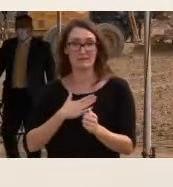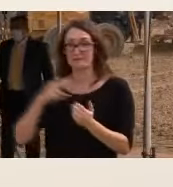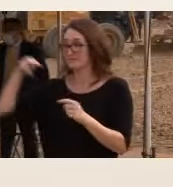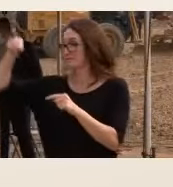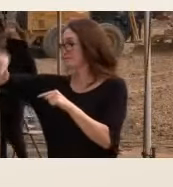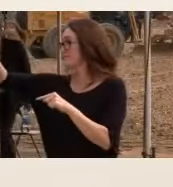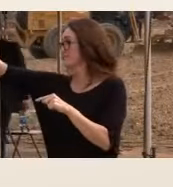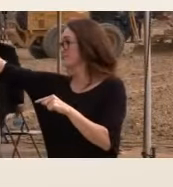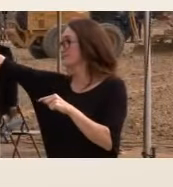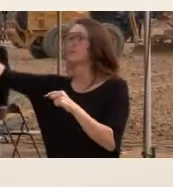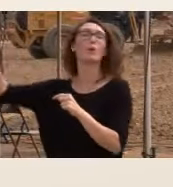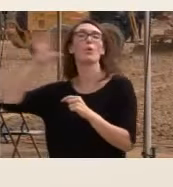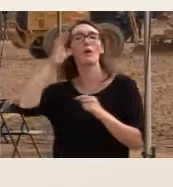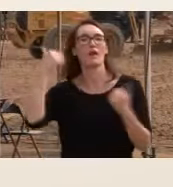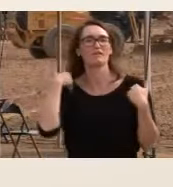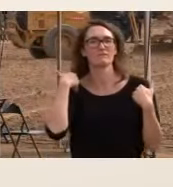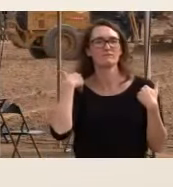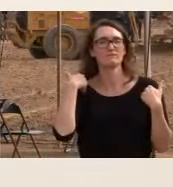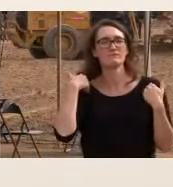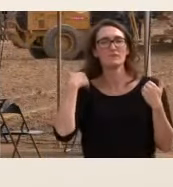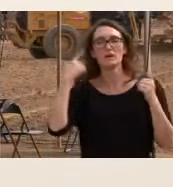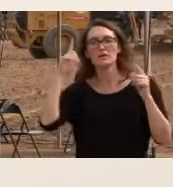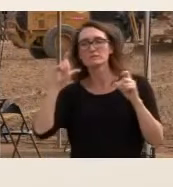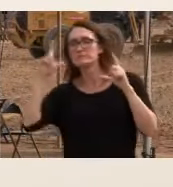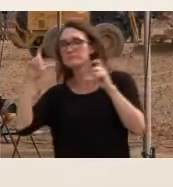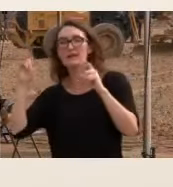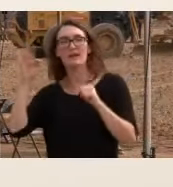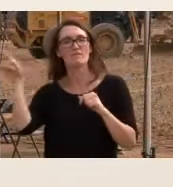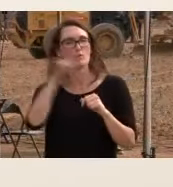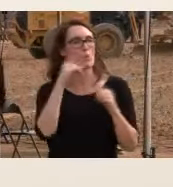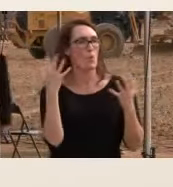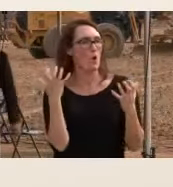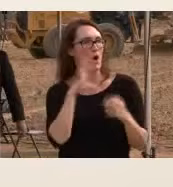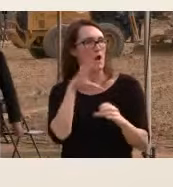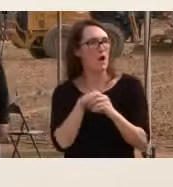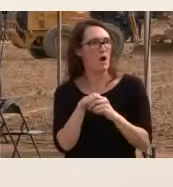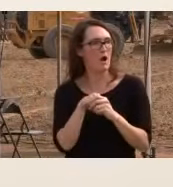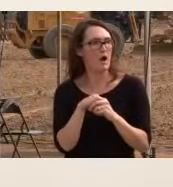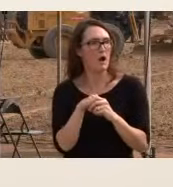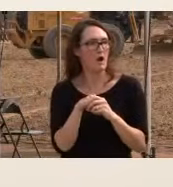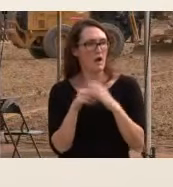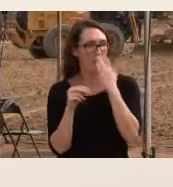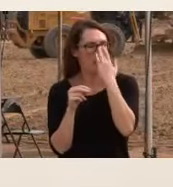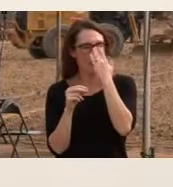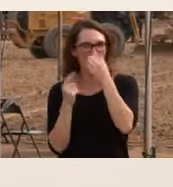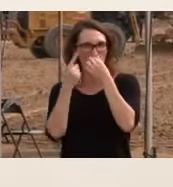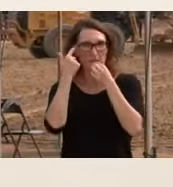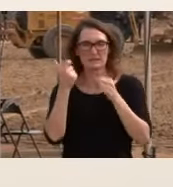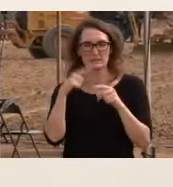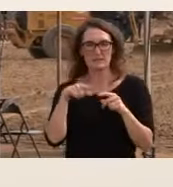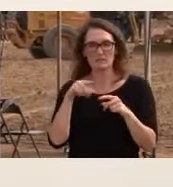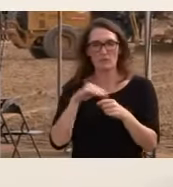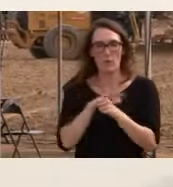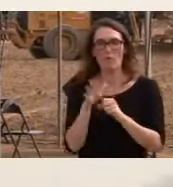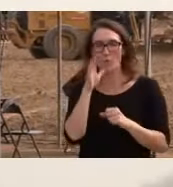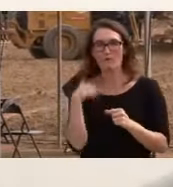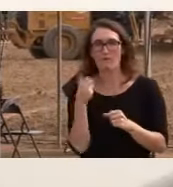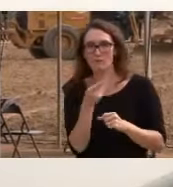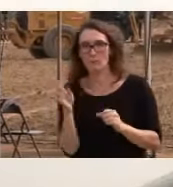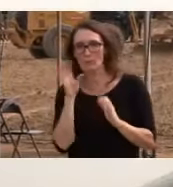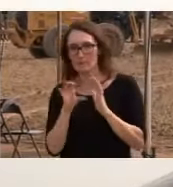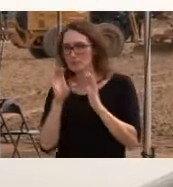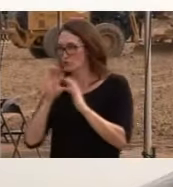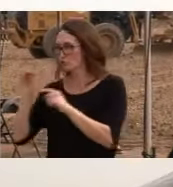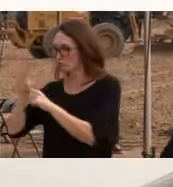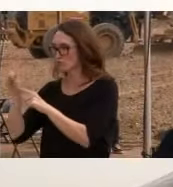the shovels. We'll do a couple of waves of photos. So if you're thinking, I want to be part of this picture, because of COVID, we will do a few pictures. So we're going to